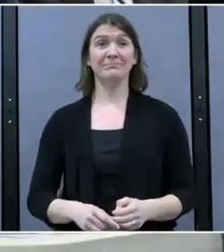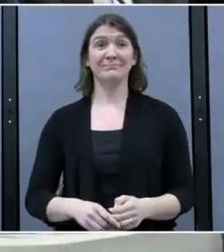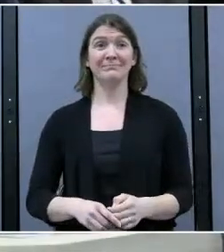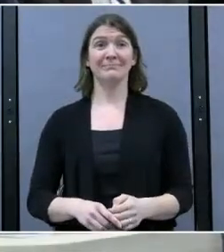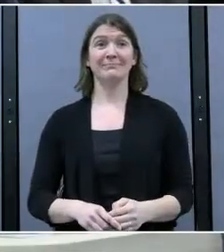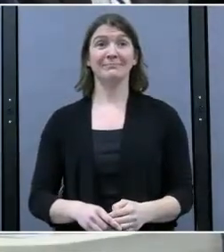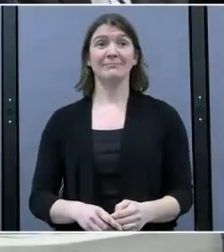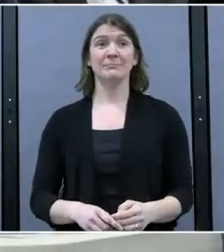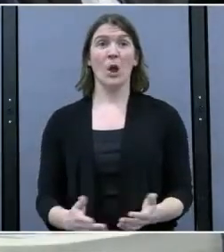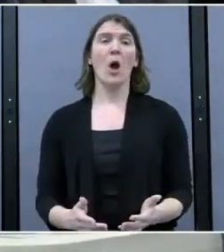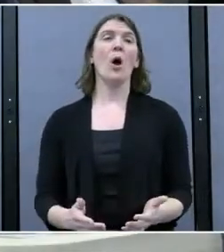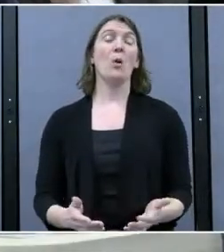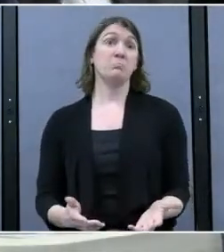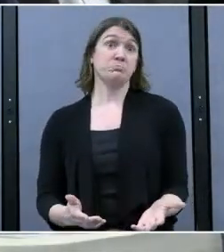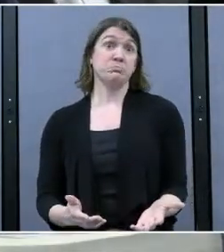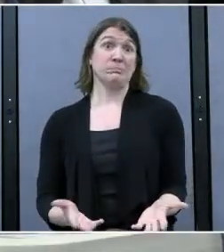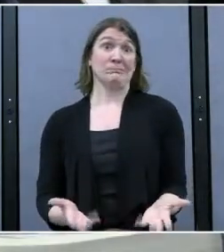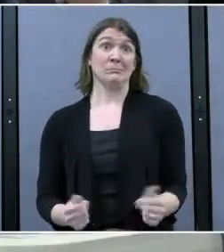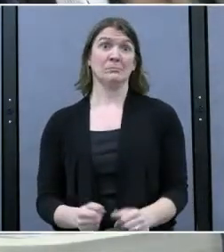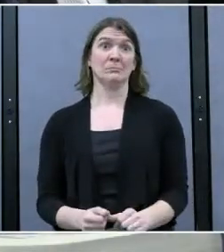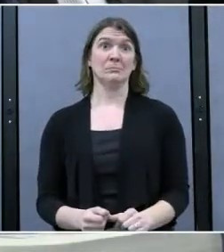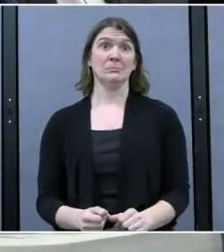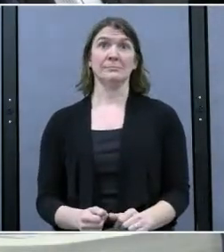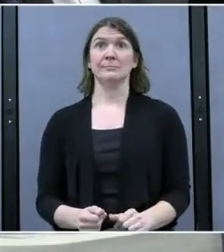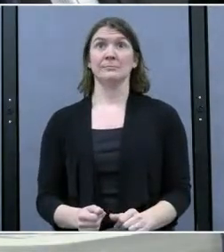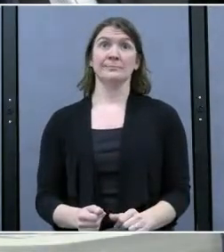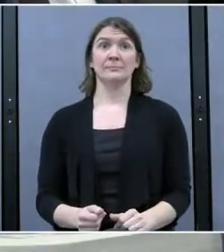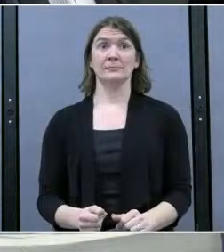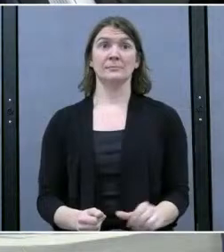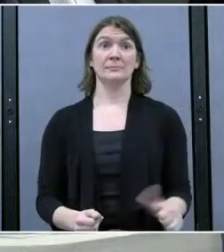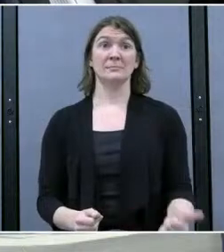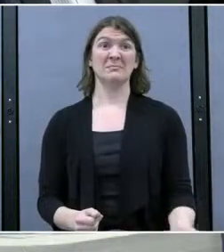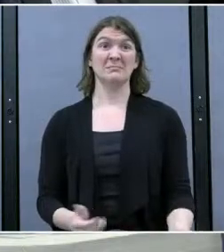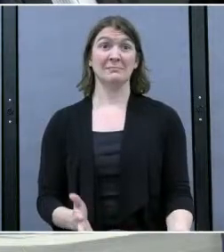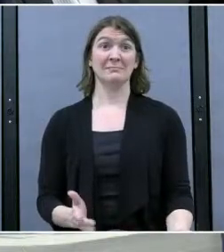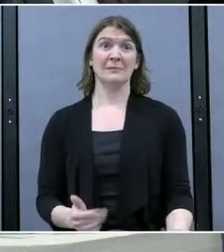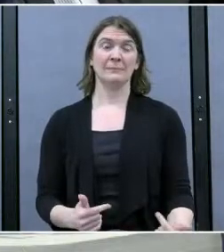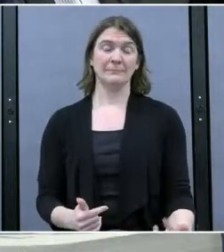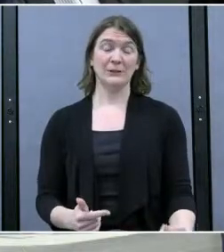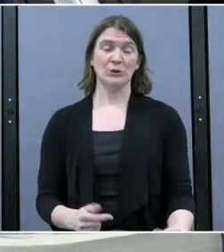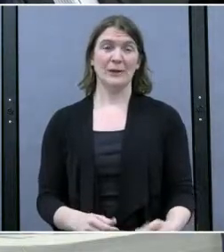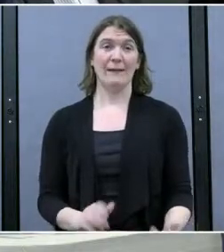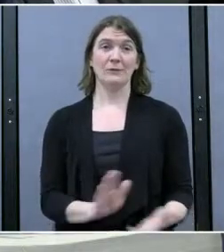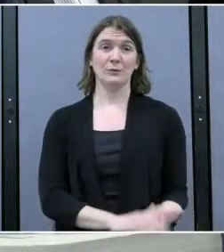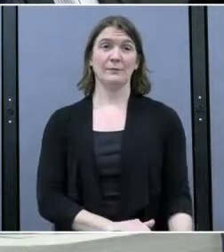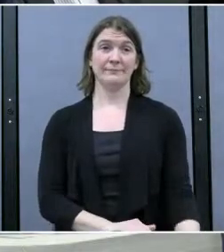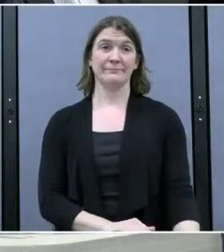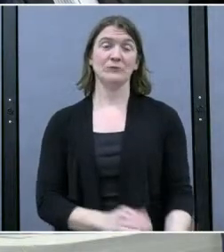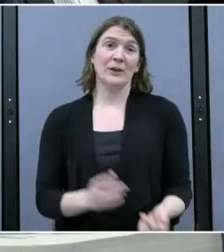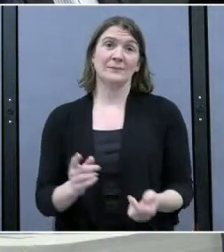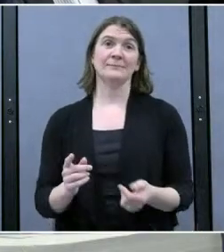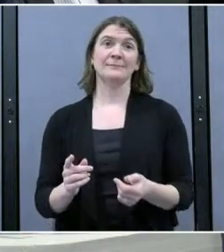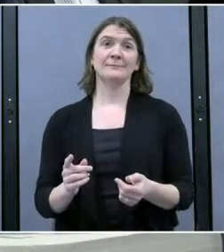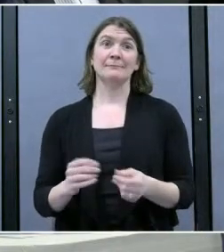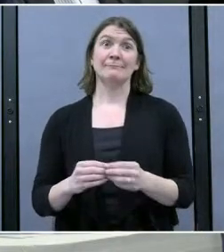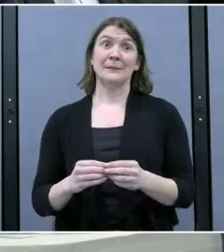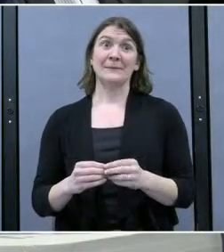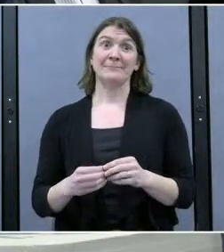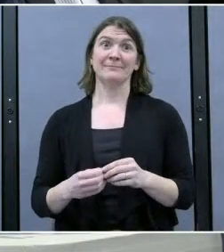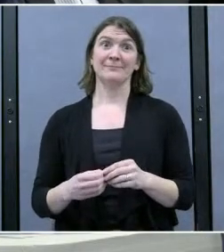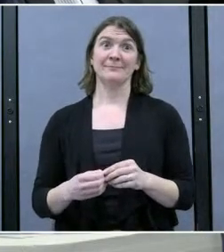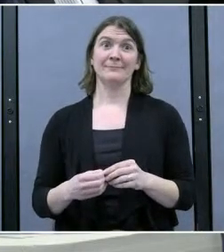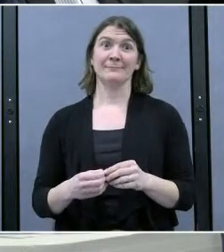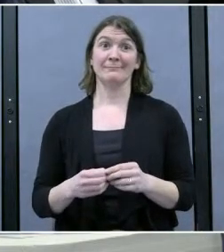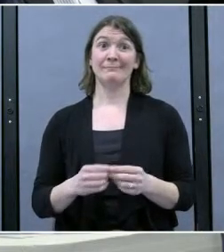guessing, Bob, there's probably some legal reason why the voters of the town need to approve the general fund budget. The select board approved a parking budget and a